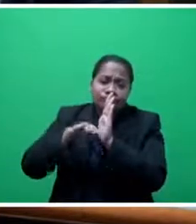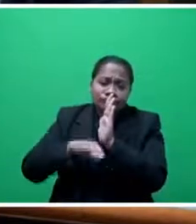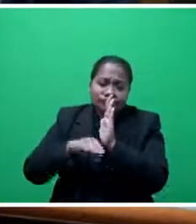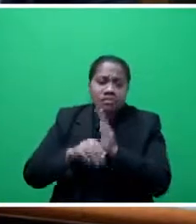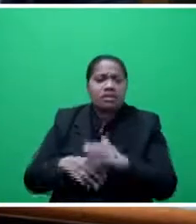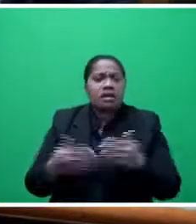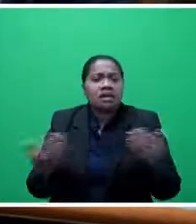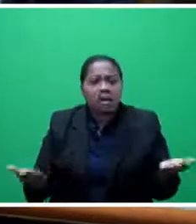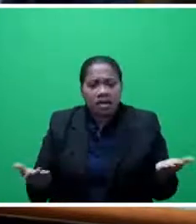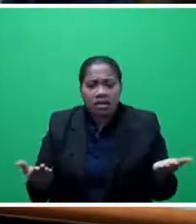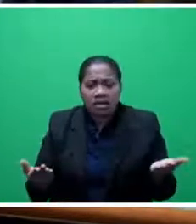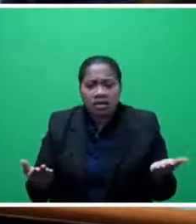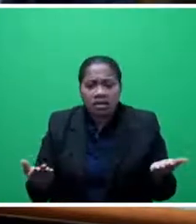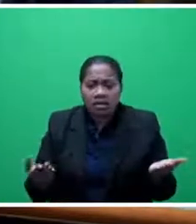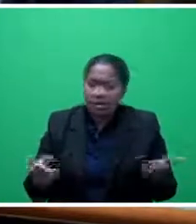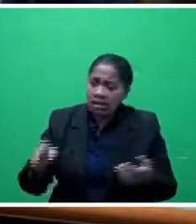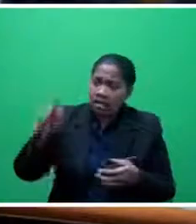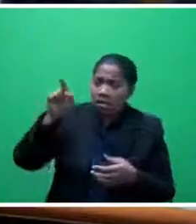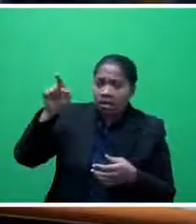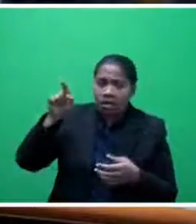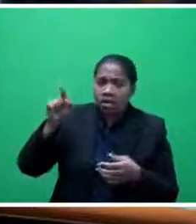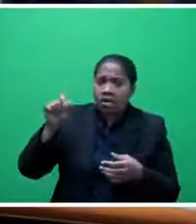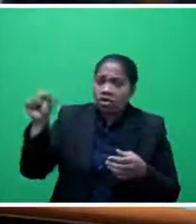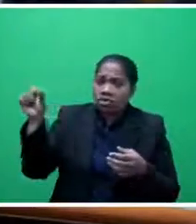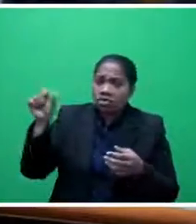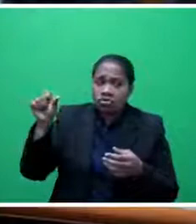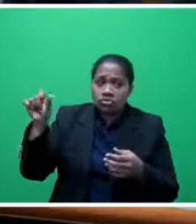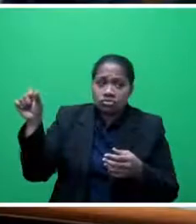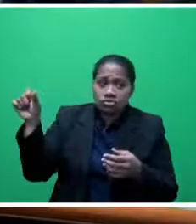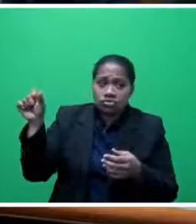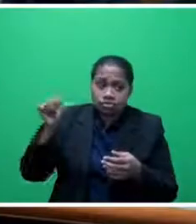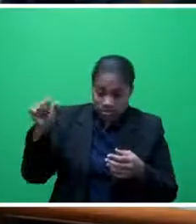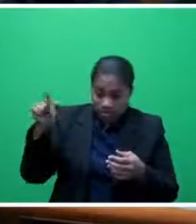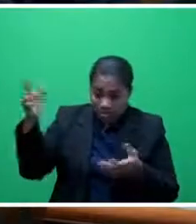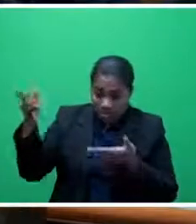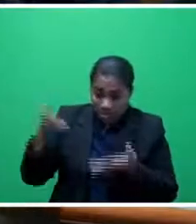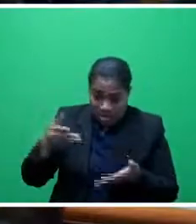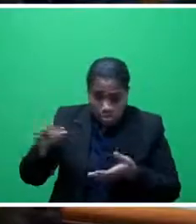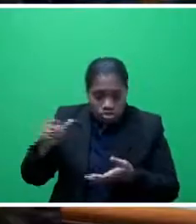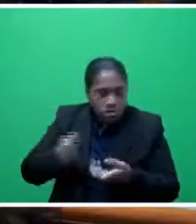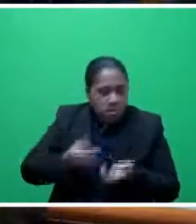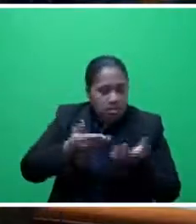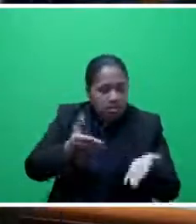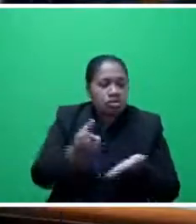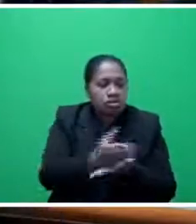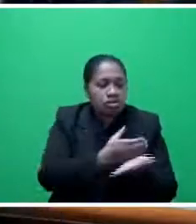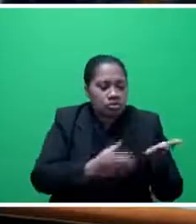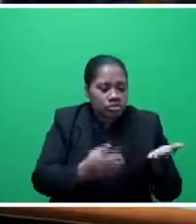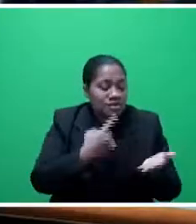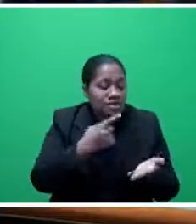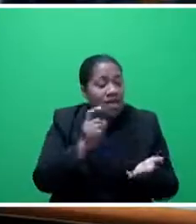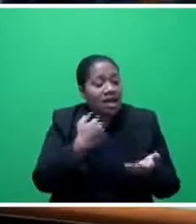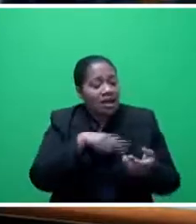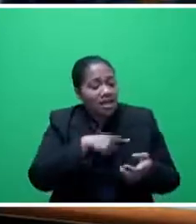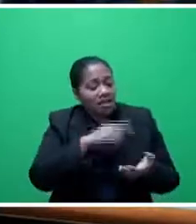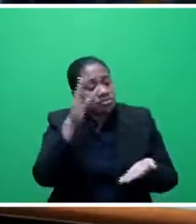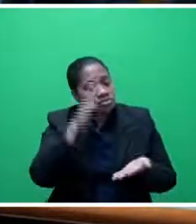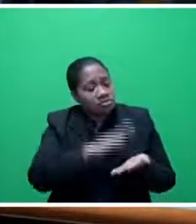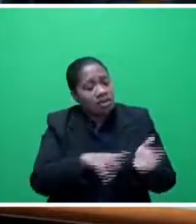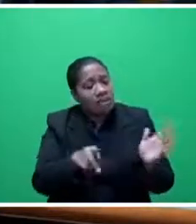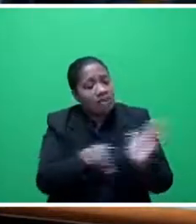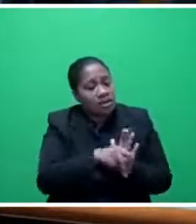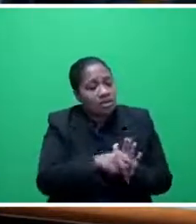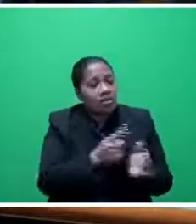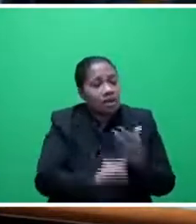They should have passed it on to the consumers. So when they went and said, oh, we're reducing the price, actually the price should